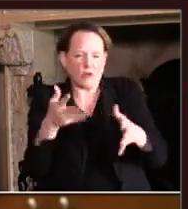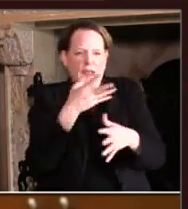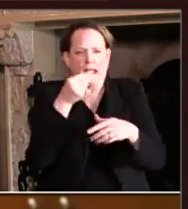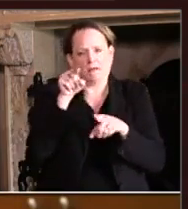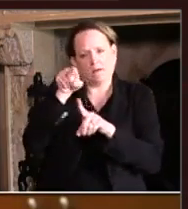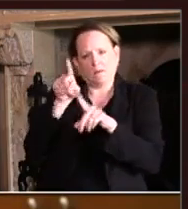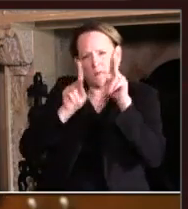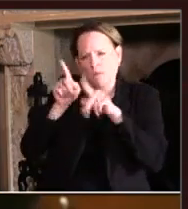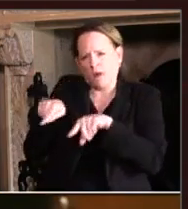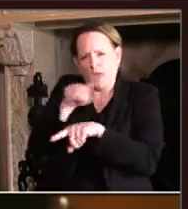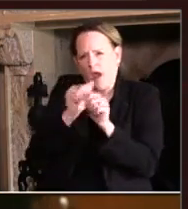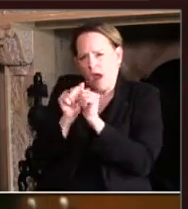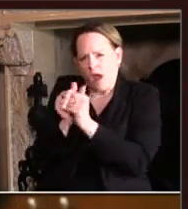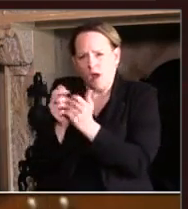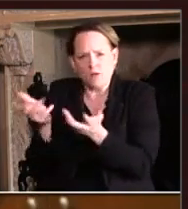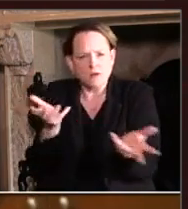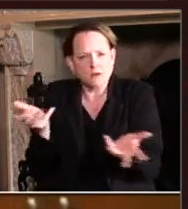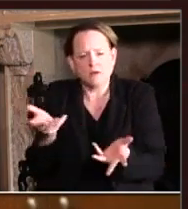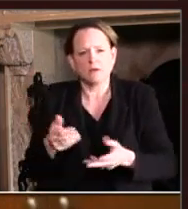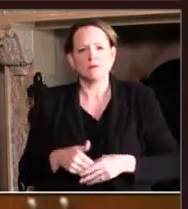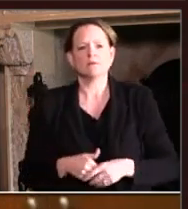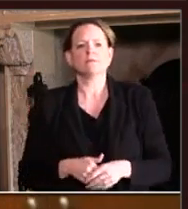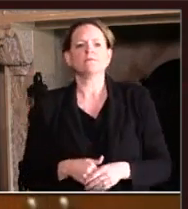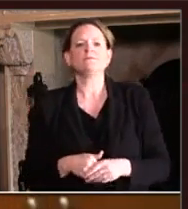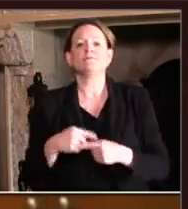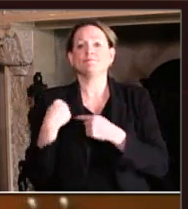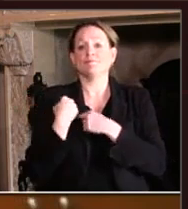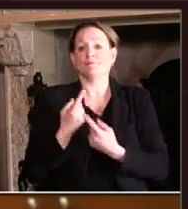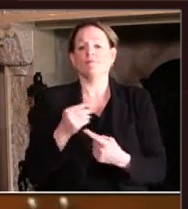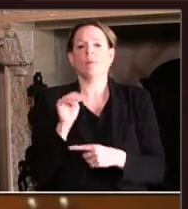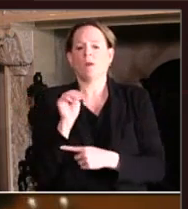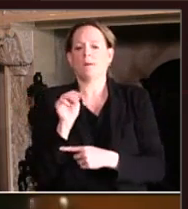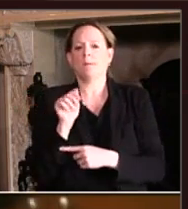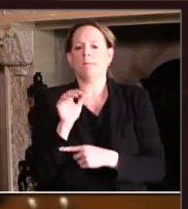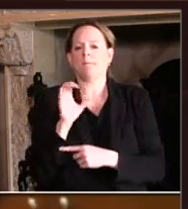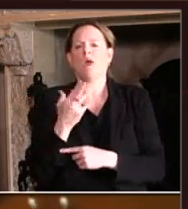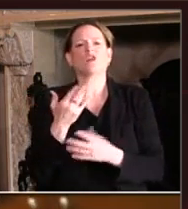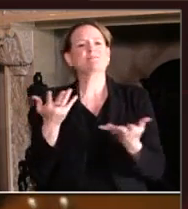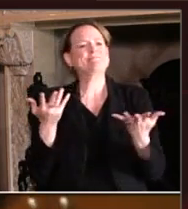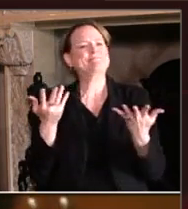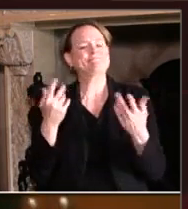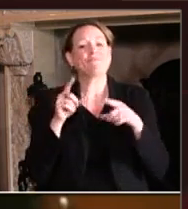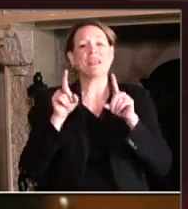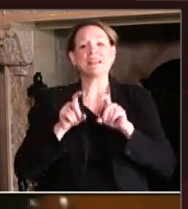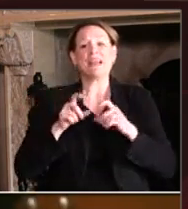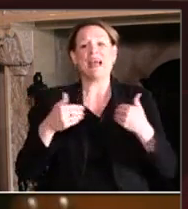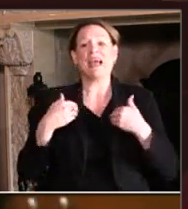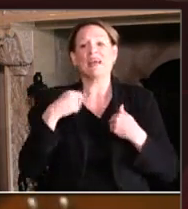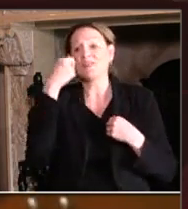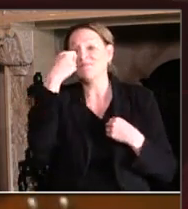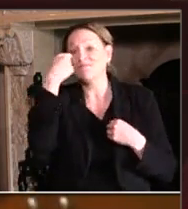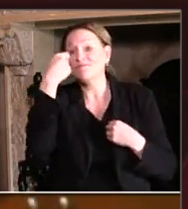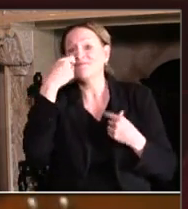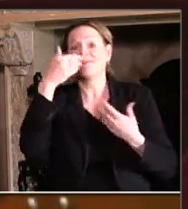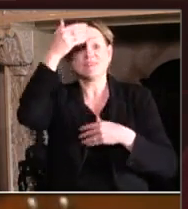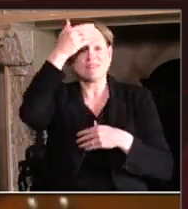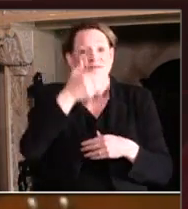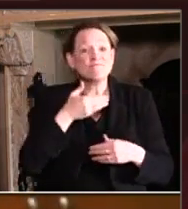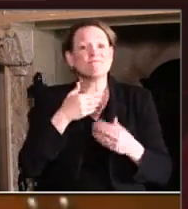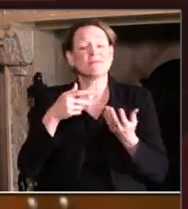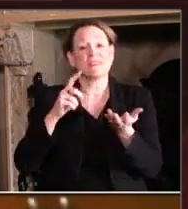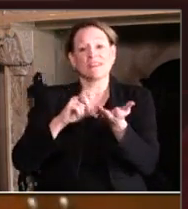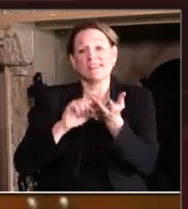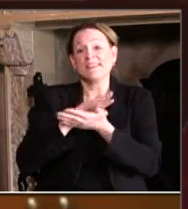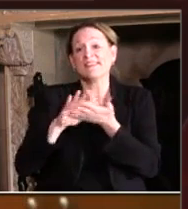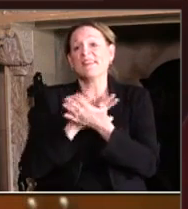so limited and PPE was so scarce, we felt very ill-equipped with the existing resources.